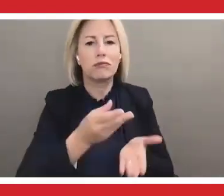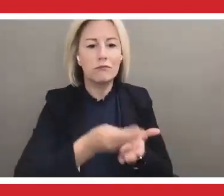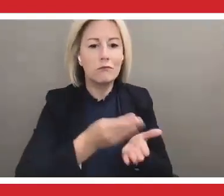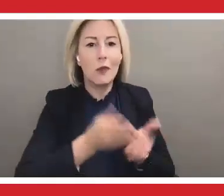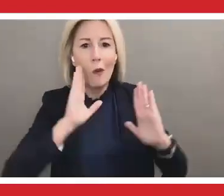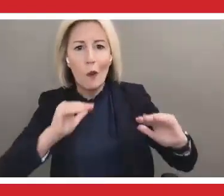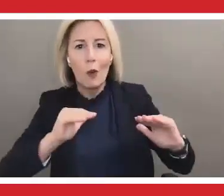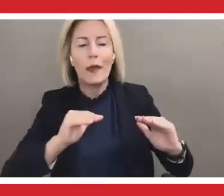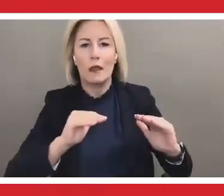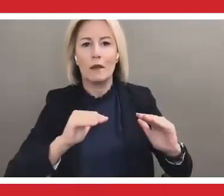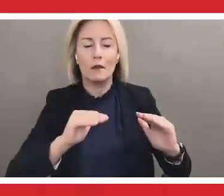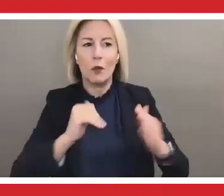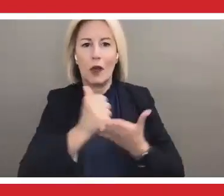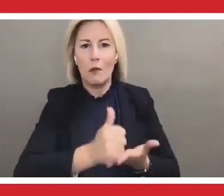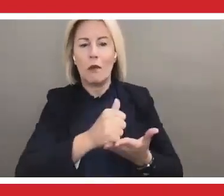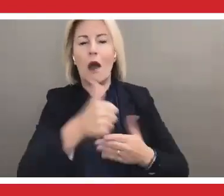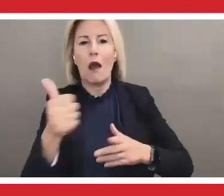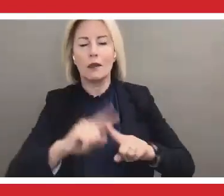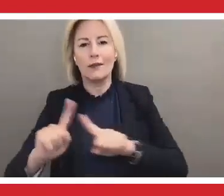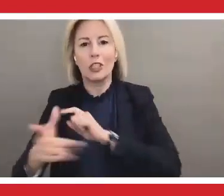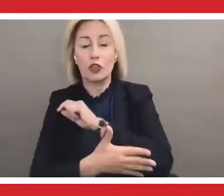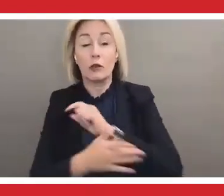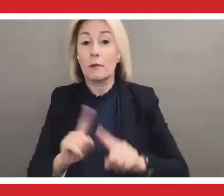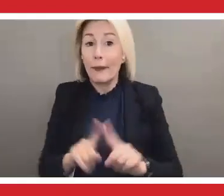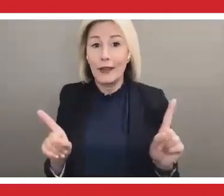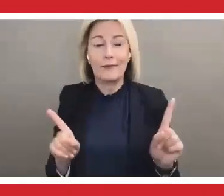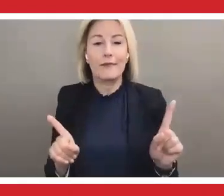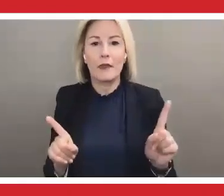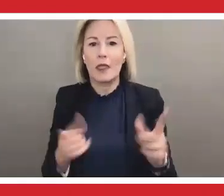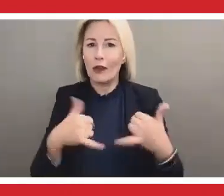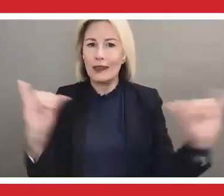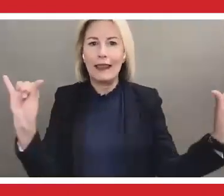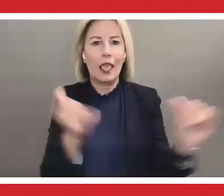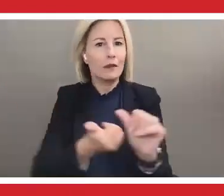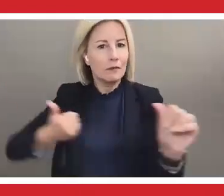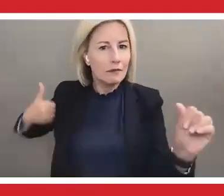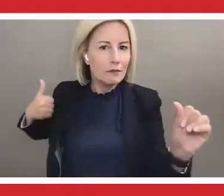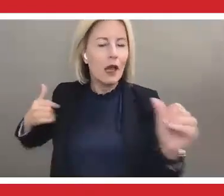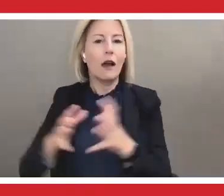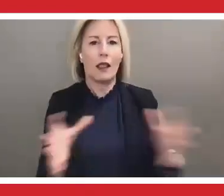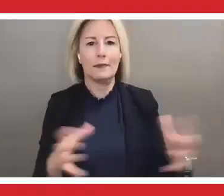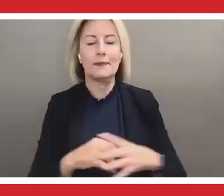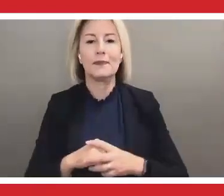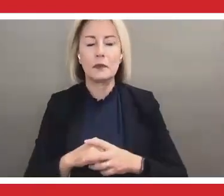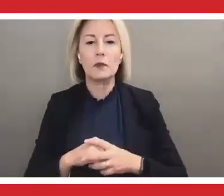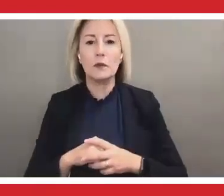countries. But despite of that, they are still lagging behind a lot.